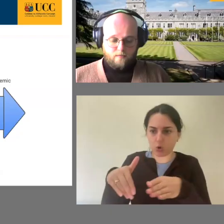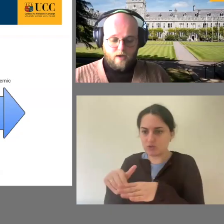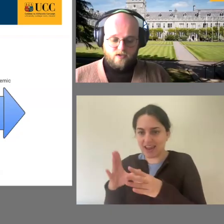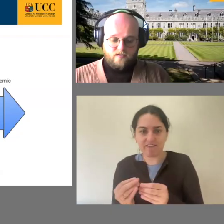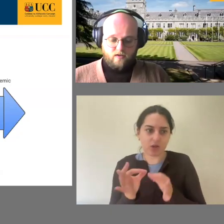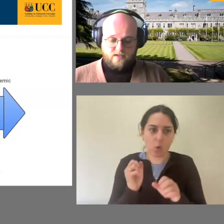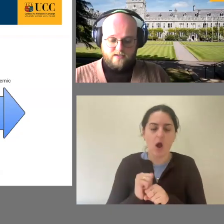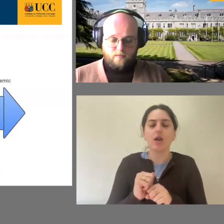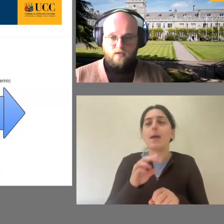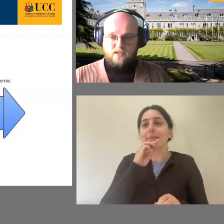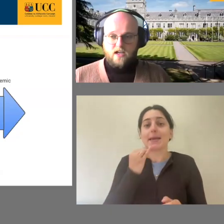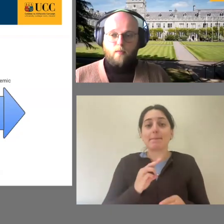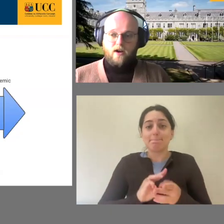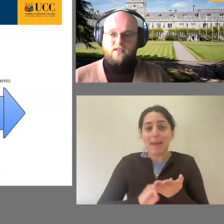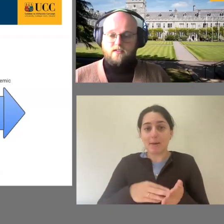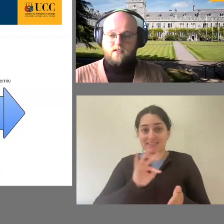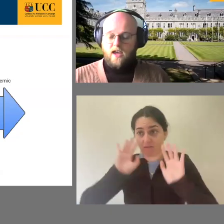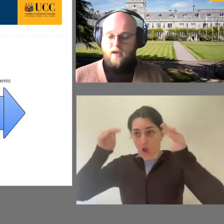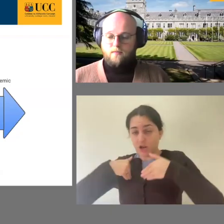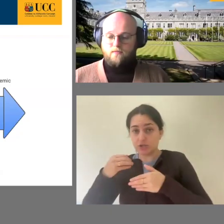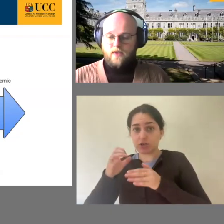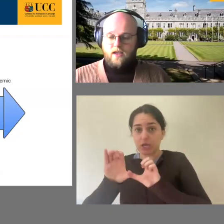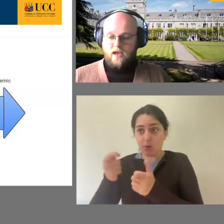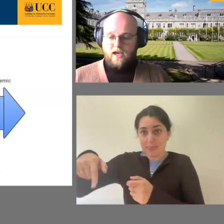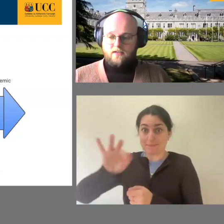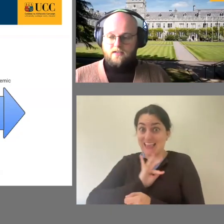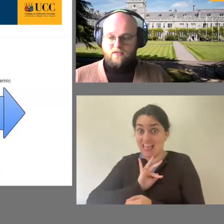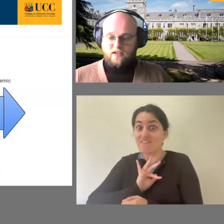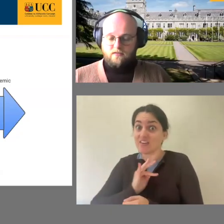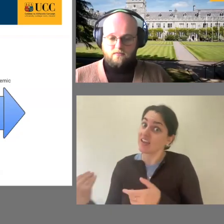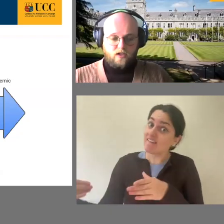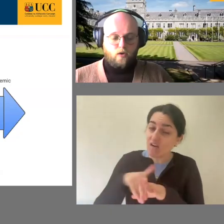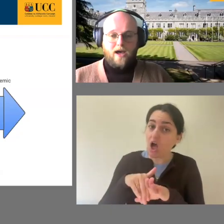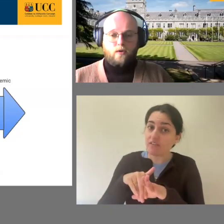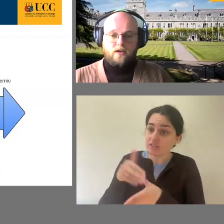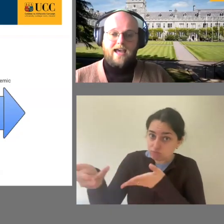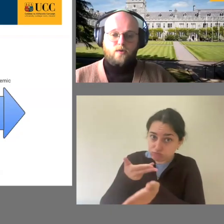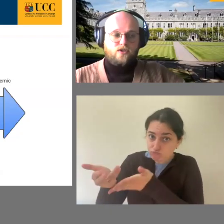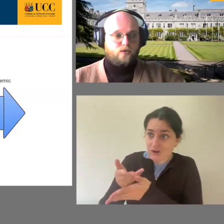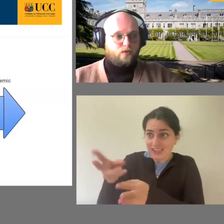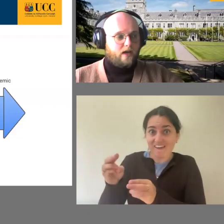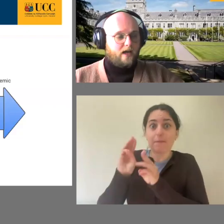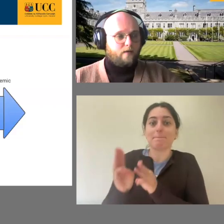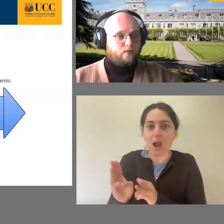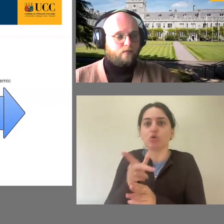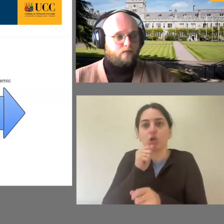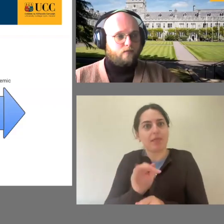that members of the autistic community are present and given, power in how